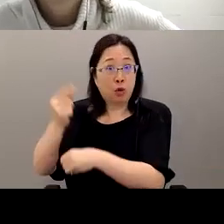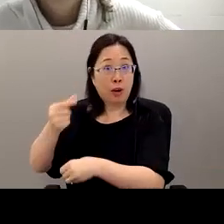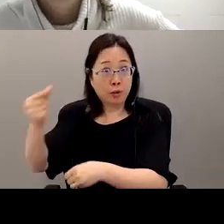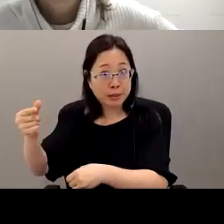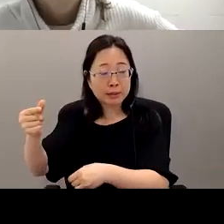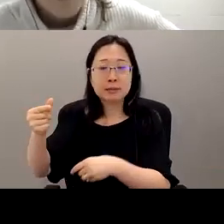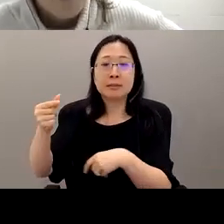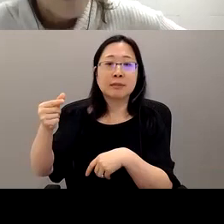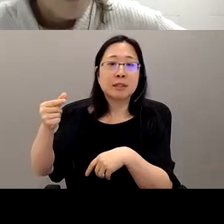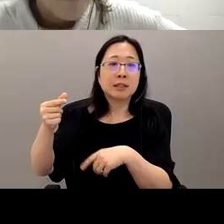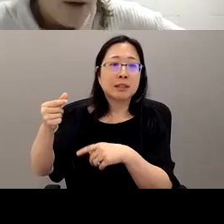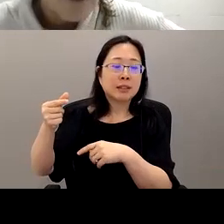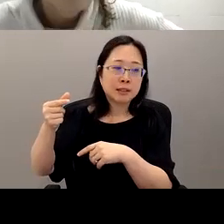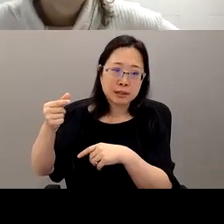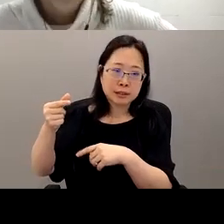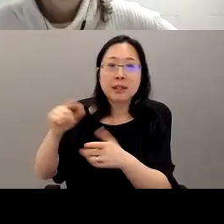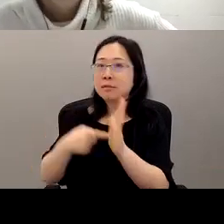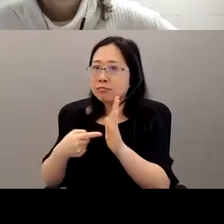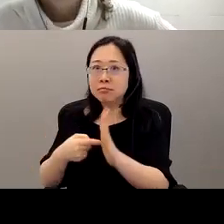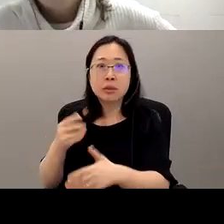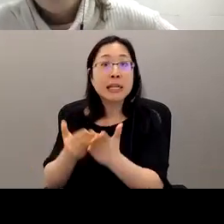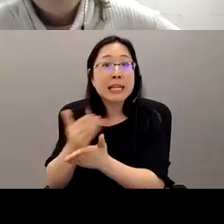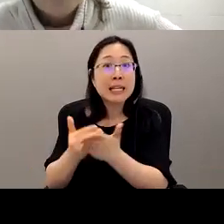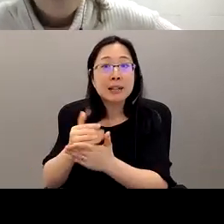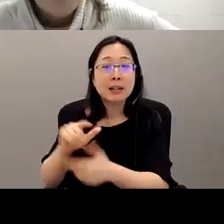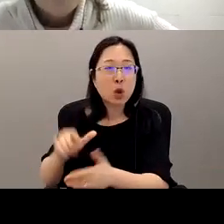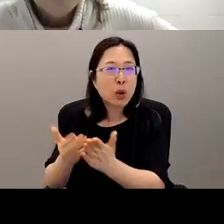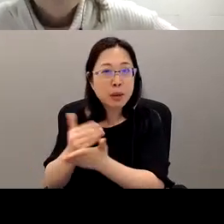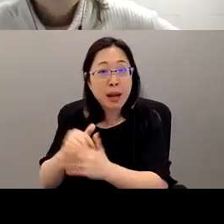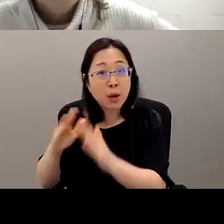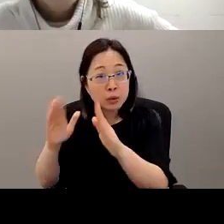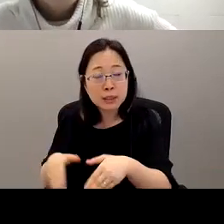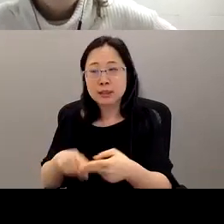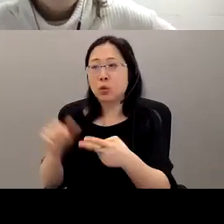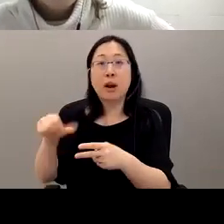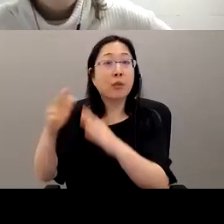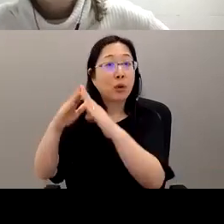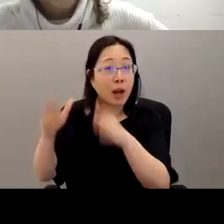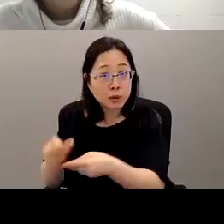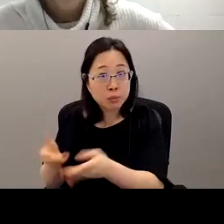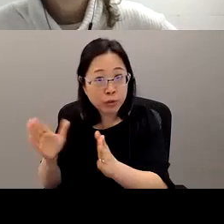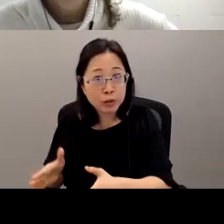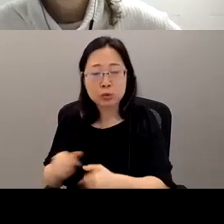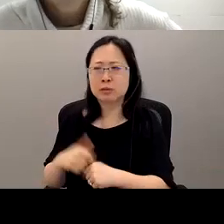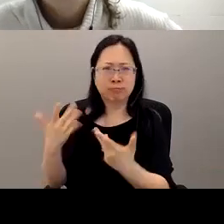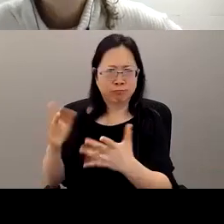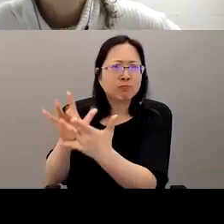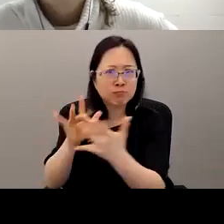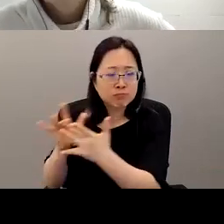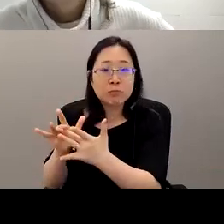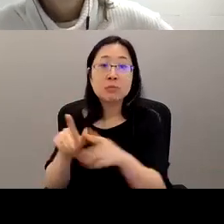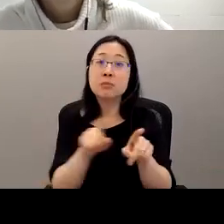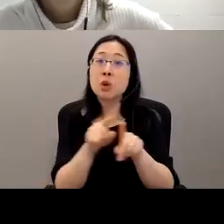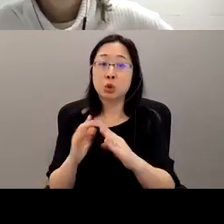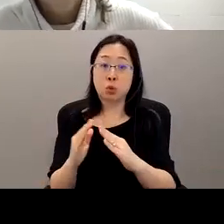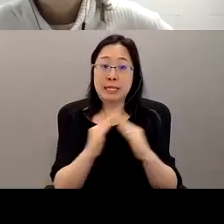practices in rent geared to income housing and other housing providers. We have looked at neighborhood engagement. How